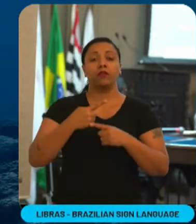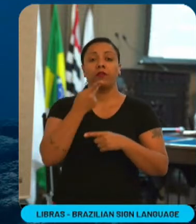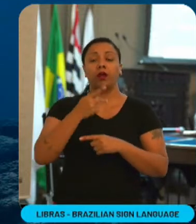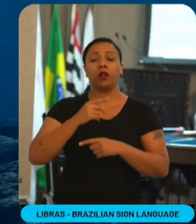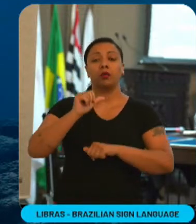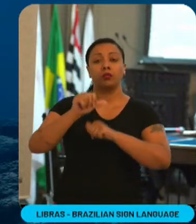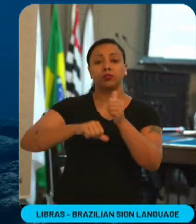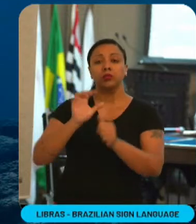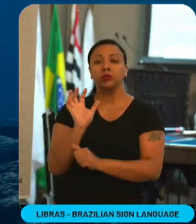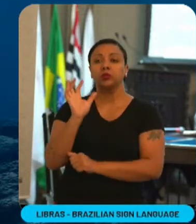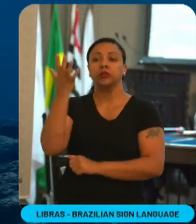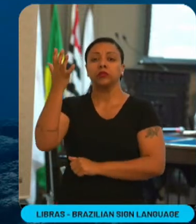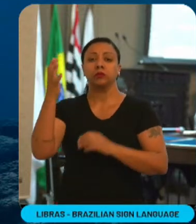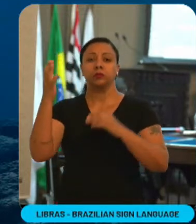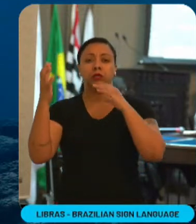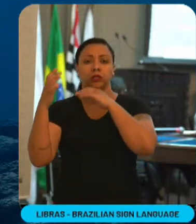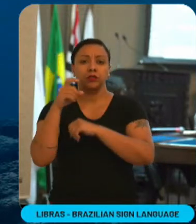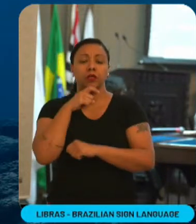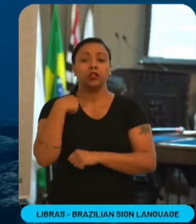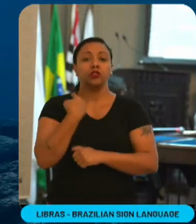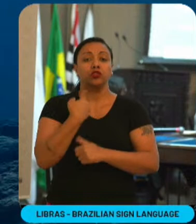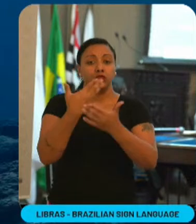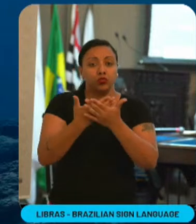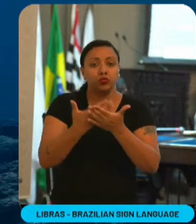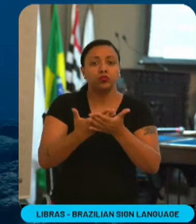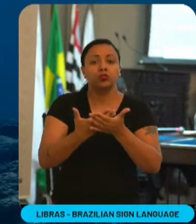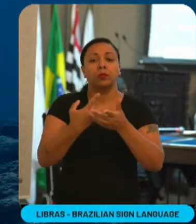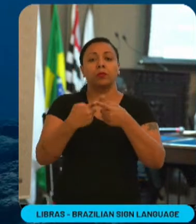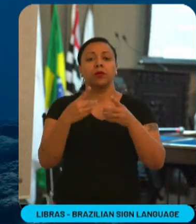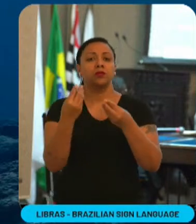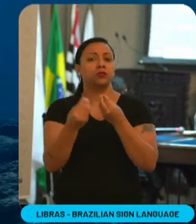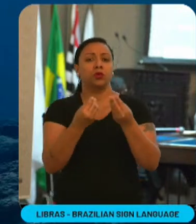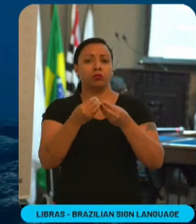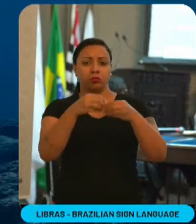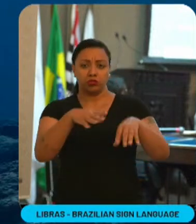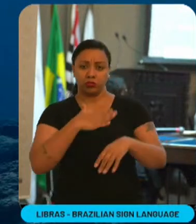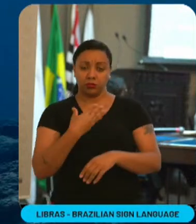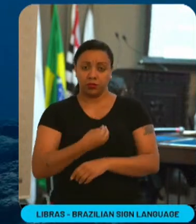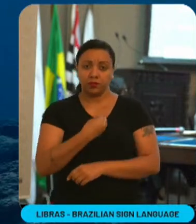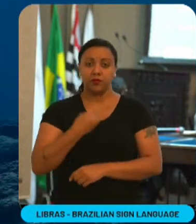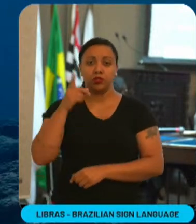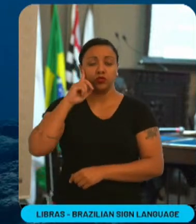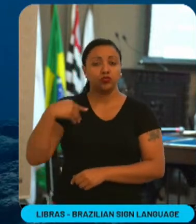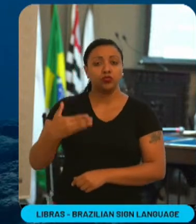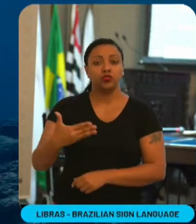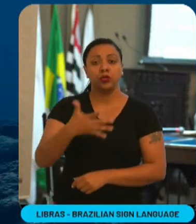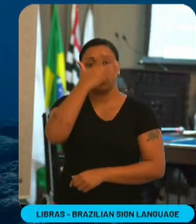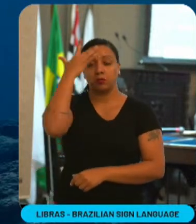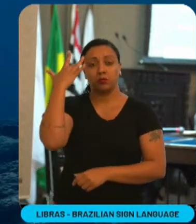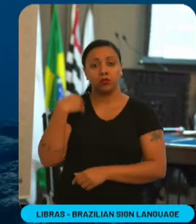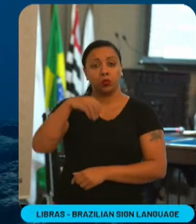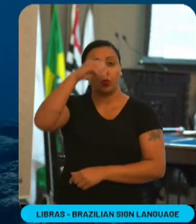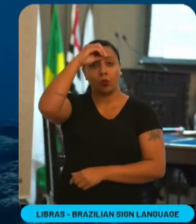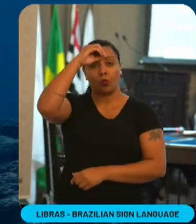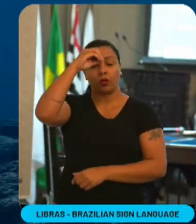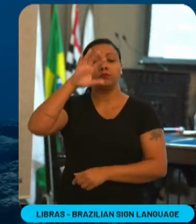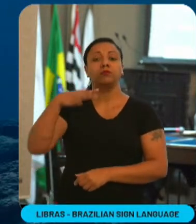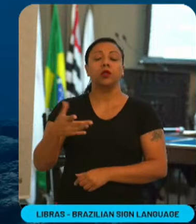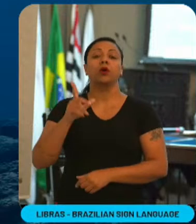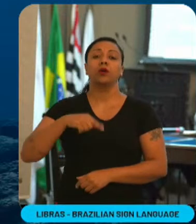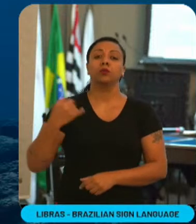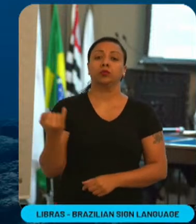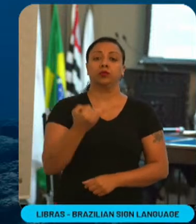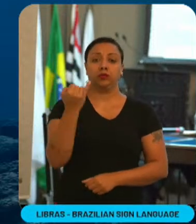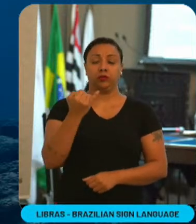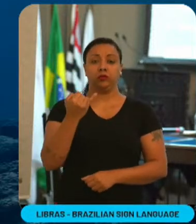change, El Niño, La Niña. How does this affect my daily life? A lot of people do not